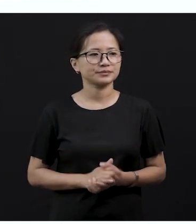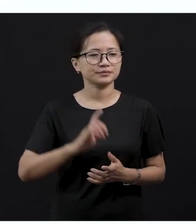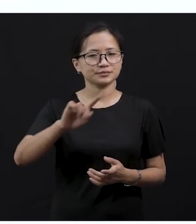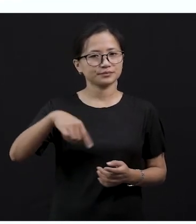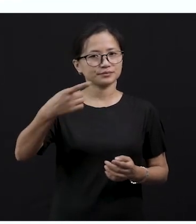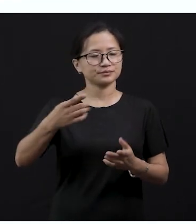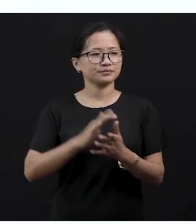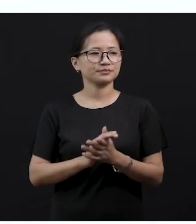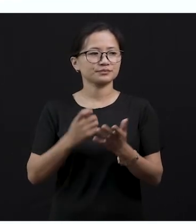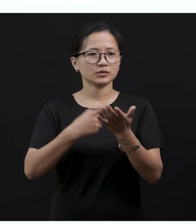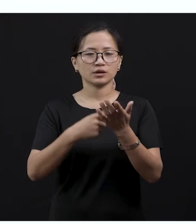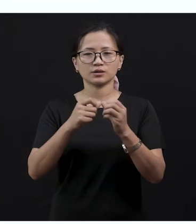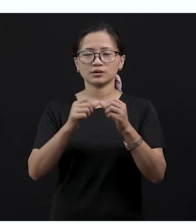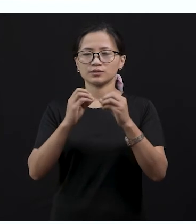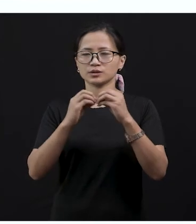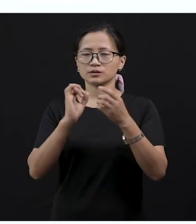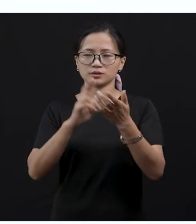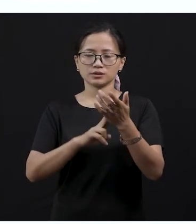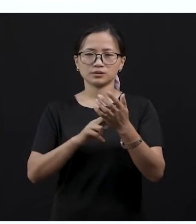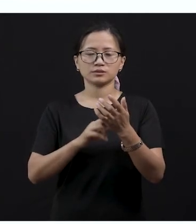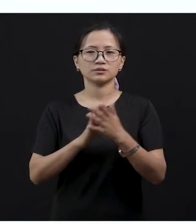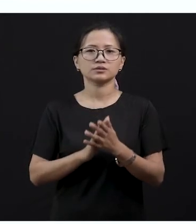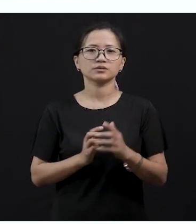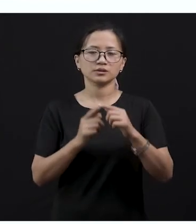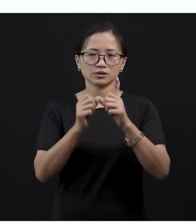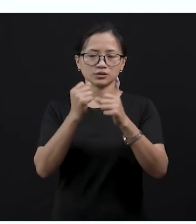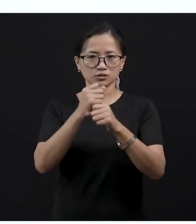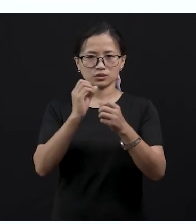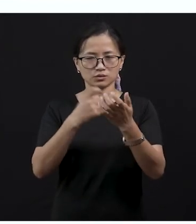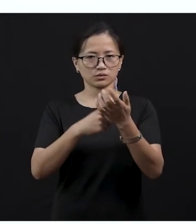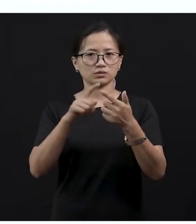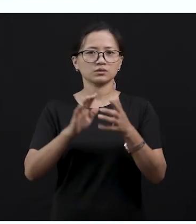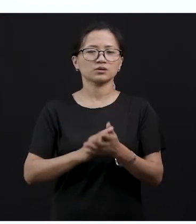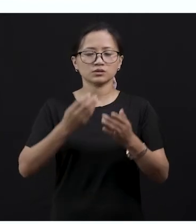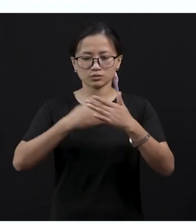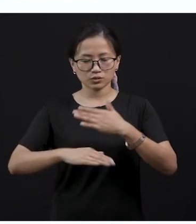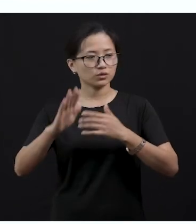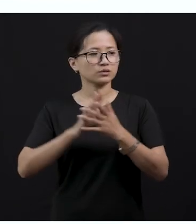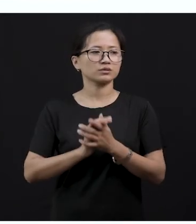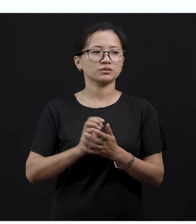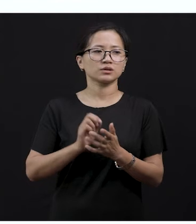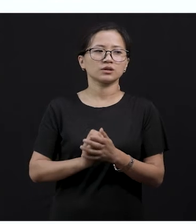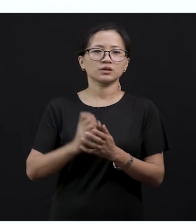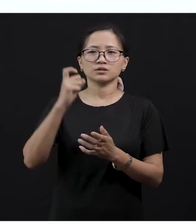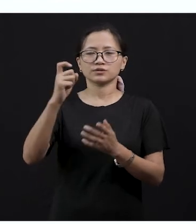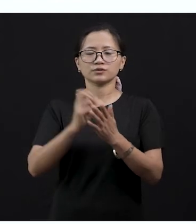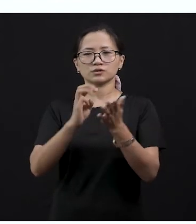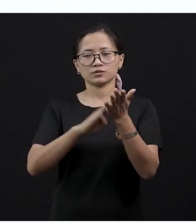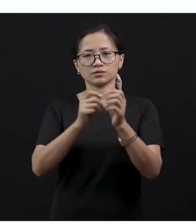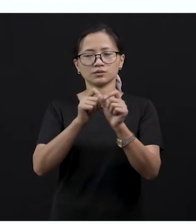Okay, next is Rabindranath Tagore. He was born on 7th of May 1861